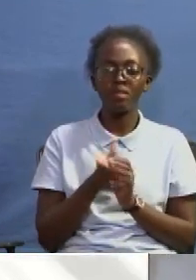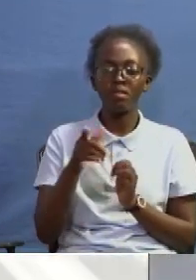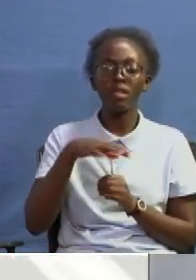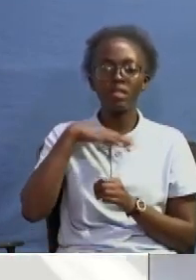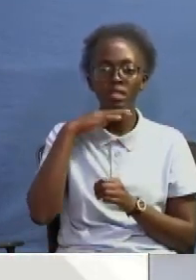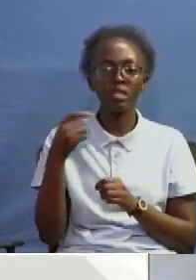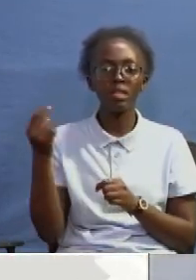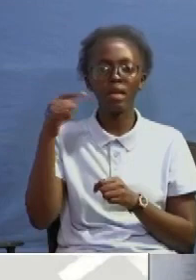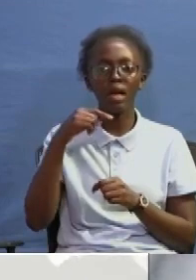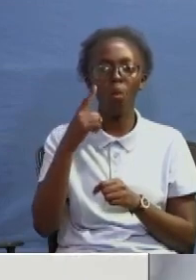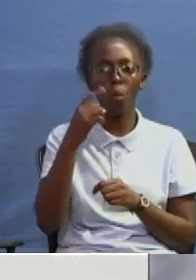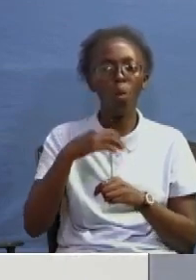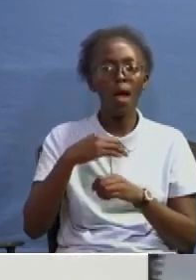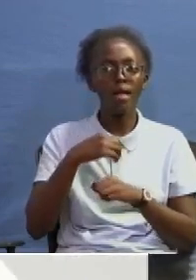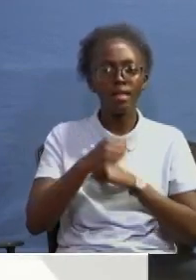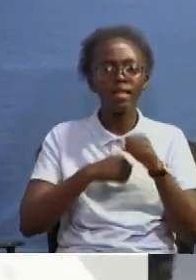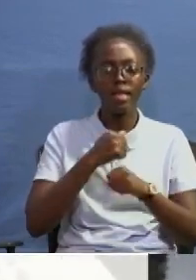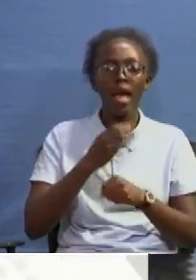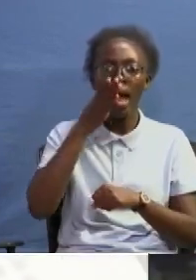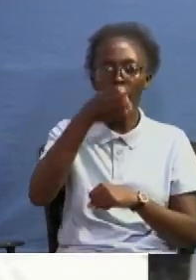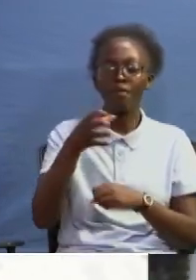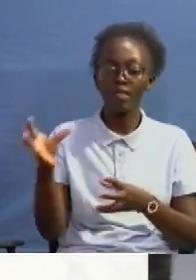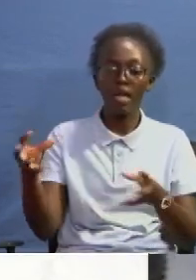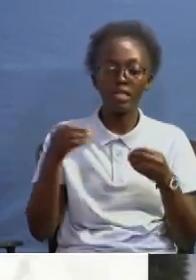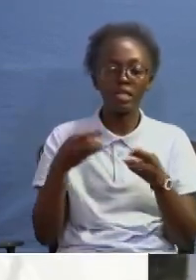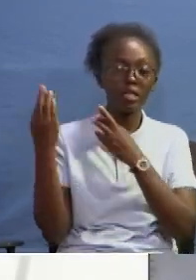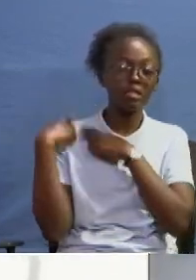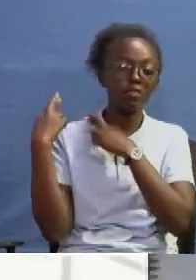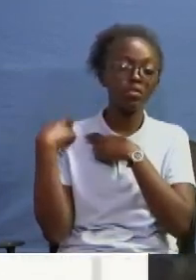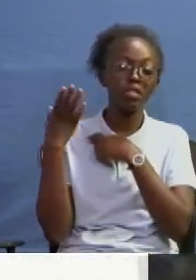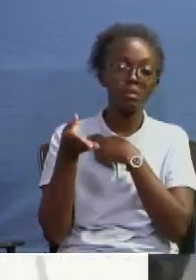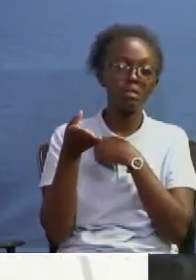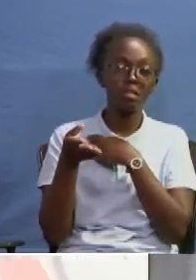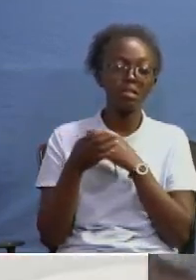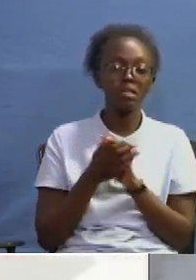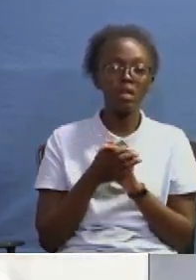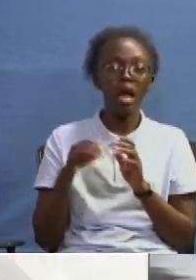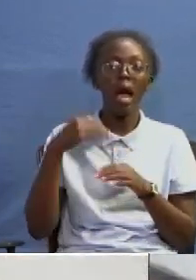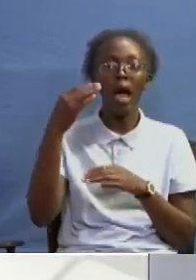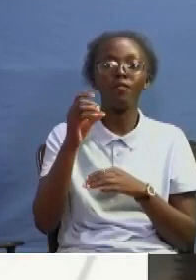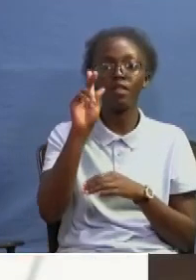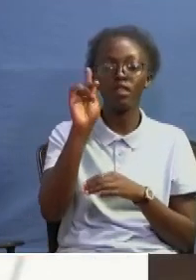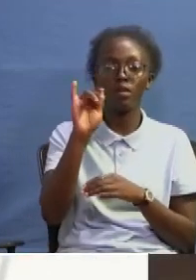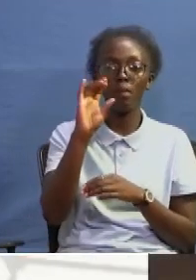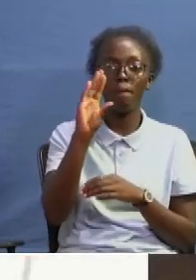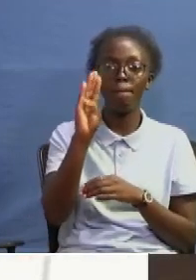comes barely a year after he took over the mantle from retired Chief of Defense Forces General Robert Kibochi.